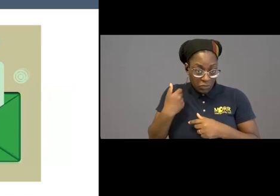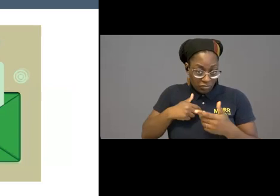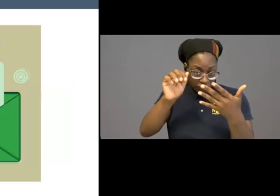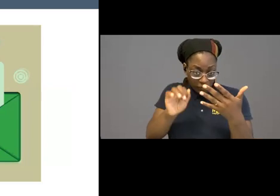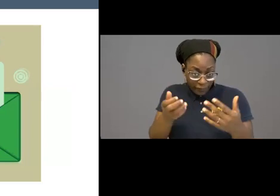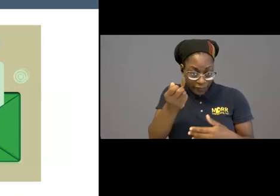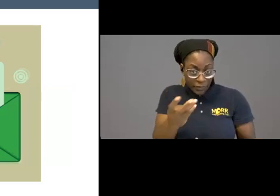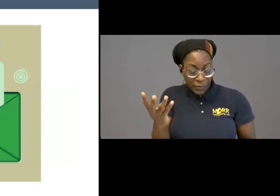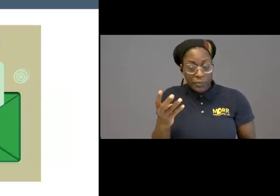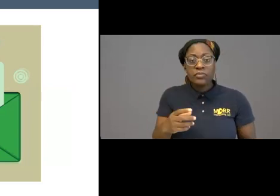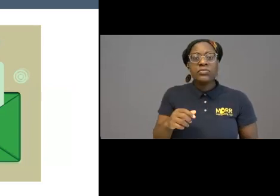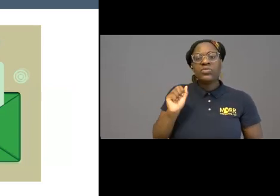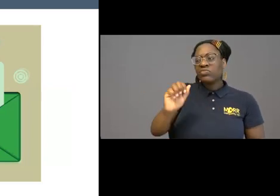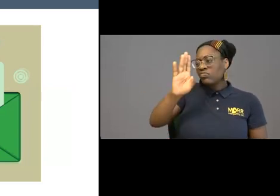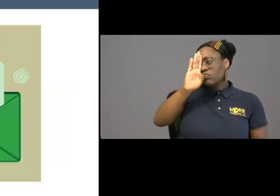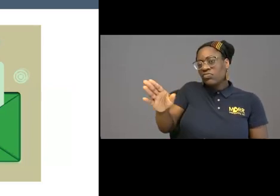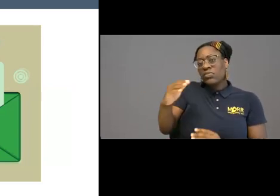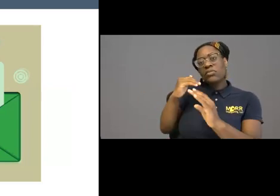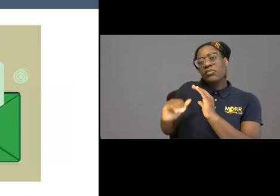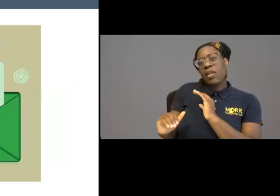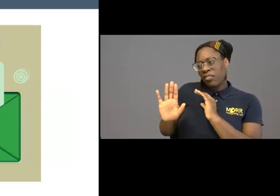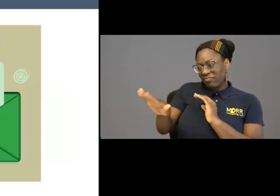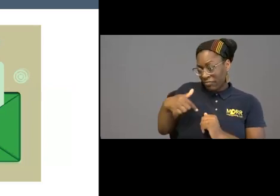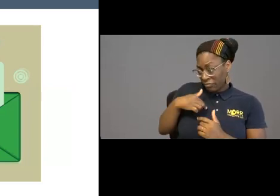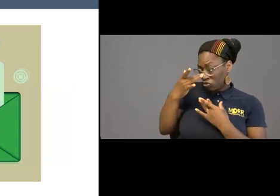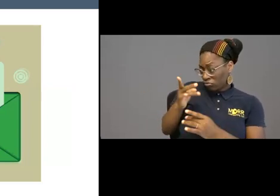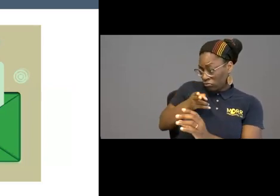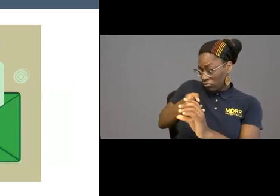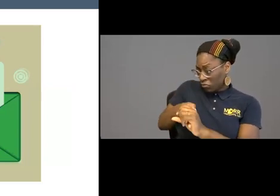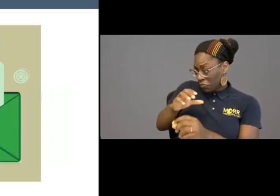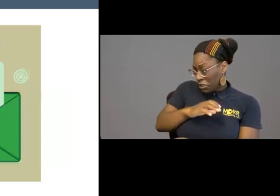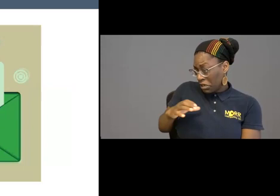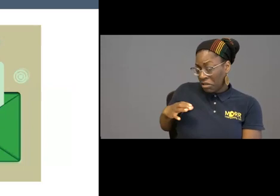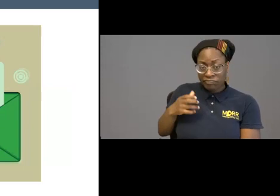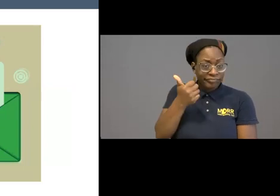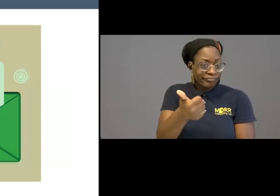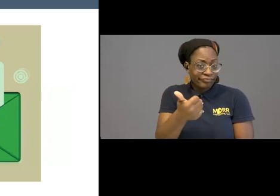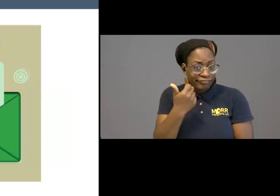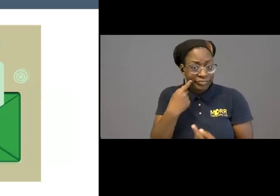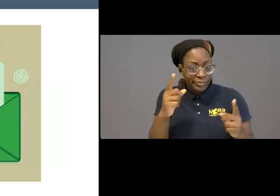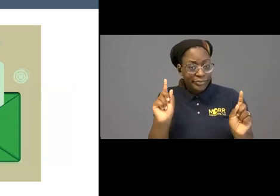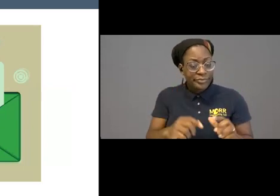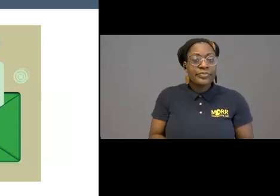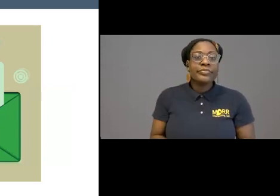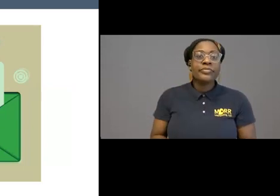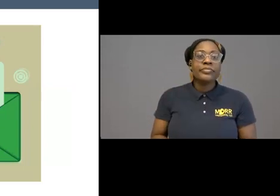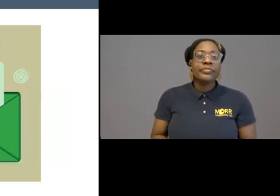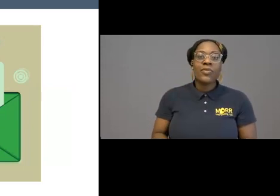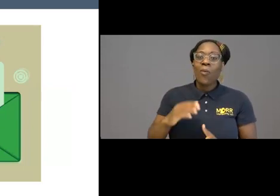committee directly to indicate your interest. So to contact a committee, you can find all of their email addresses at